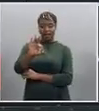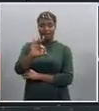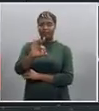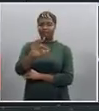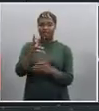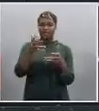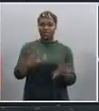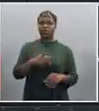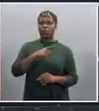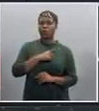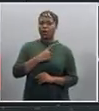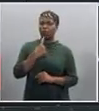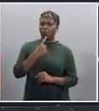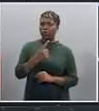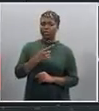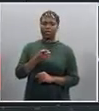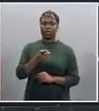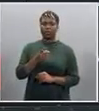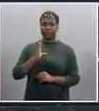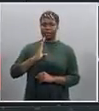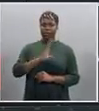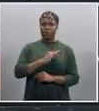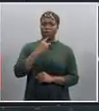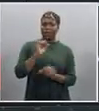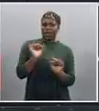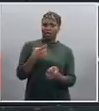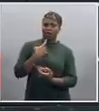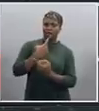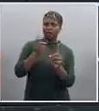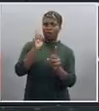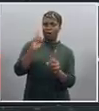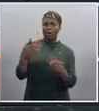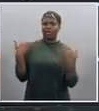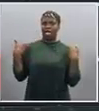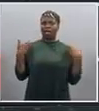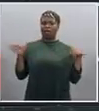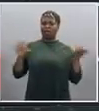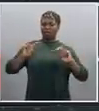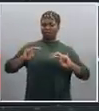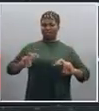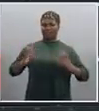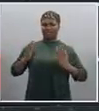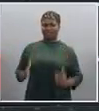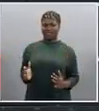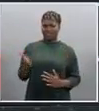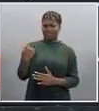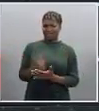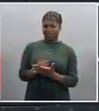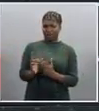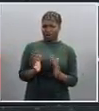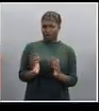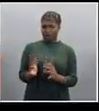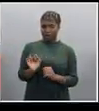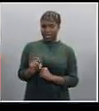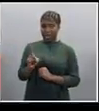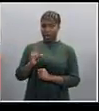Athletics Federations. This after the sports body issued its controversial announcement about testosterone regulations last week. Now Cornelius was